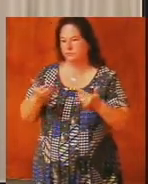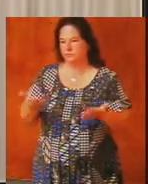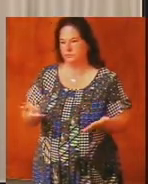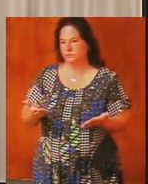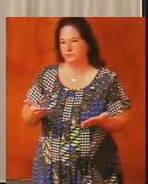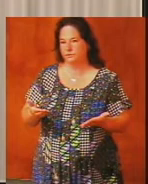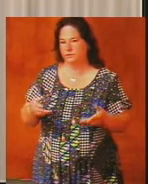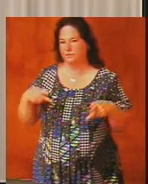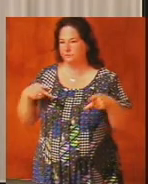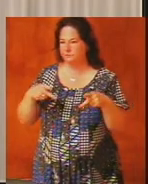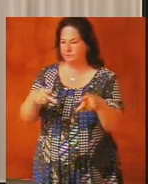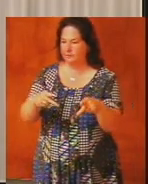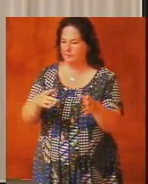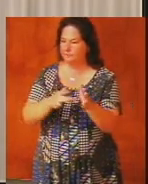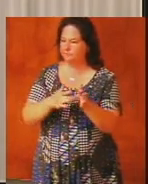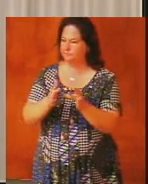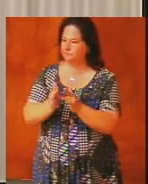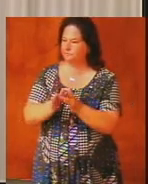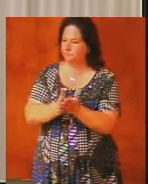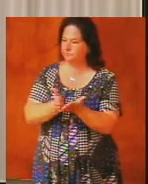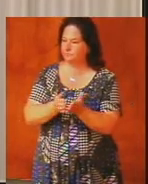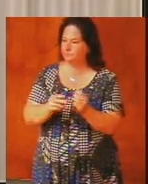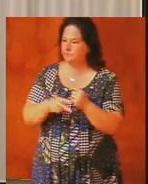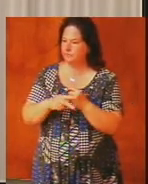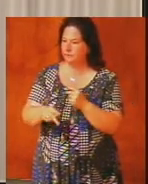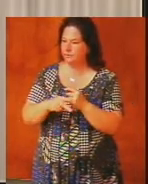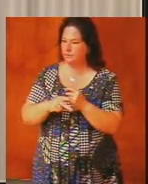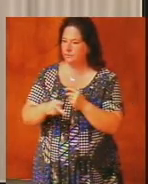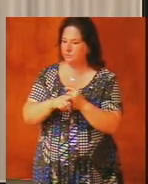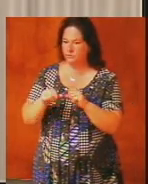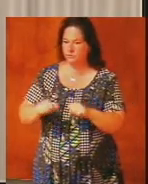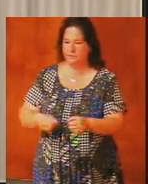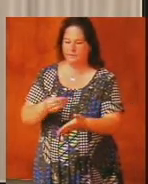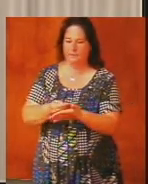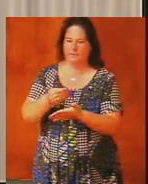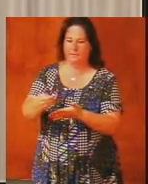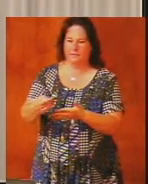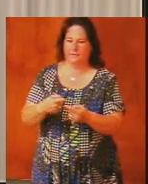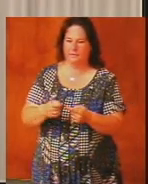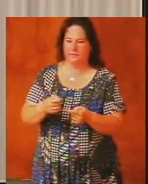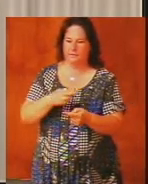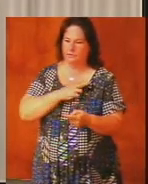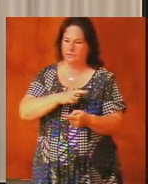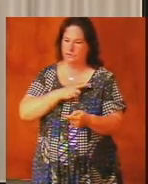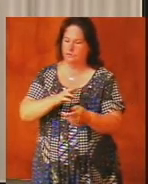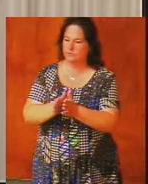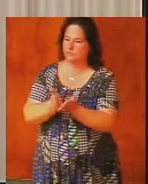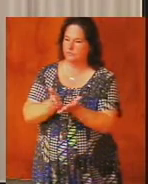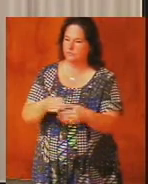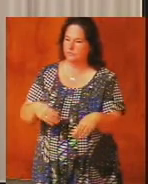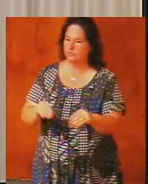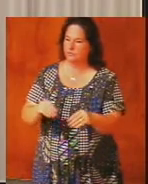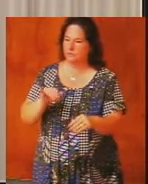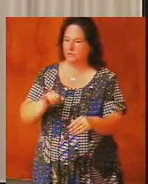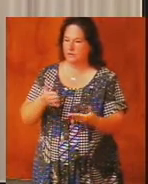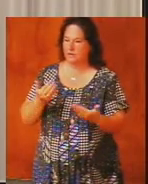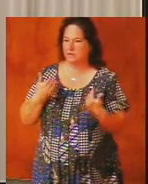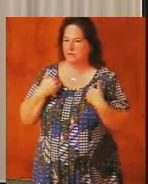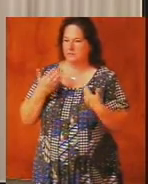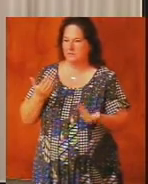are parallel Bibles that are published that you can buy from a religious bookstore that will have maybe